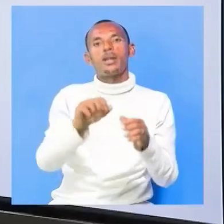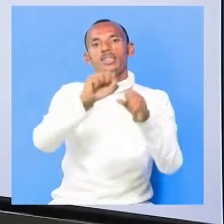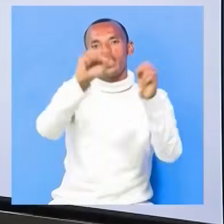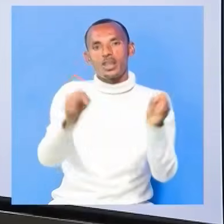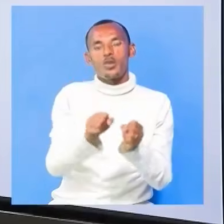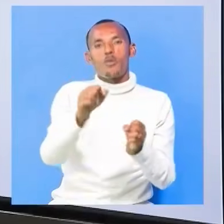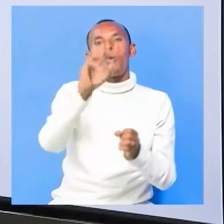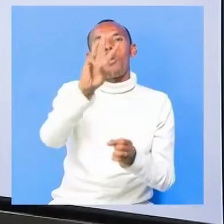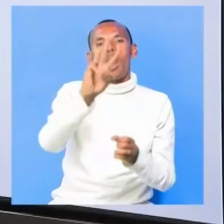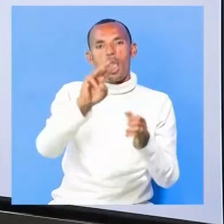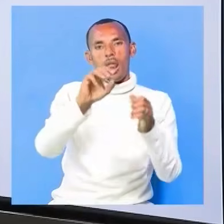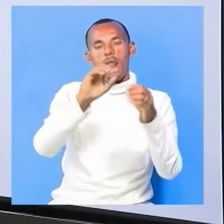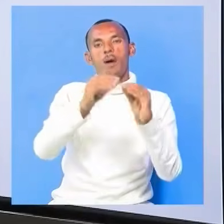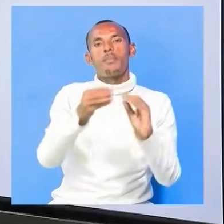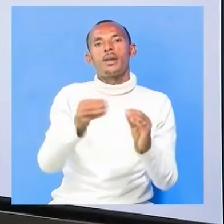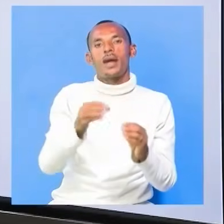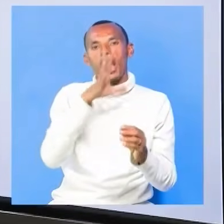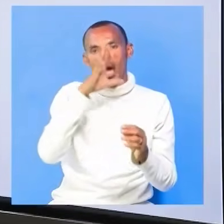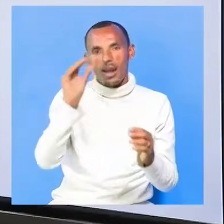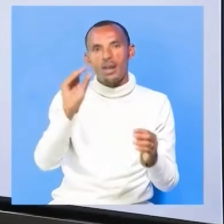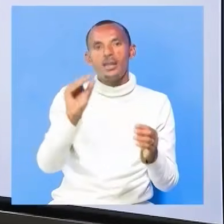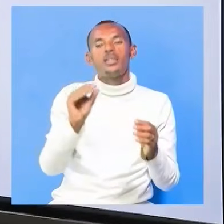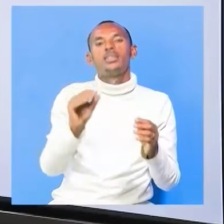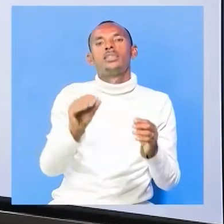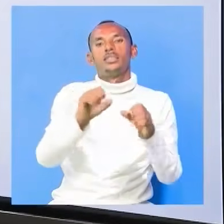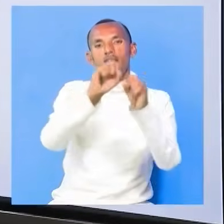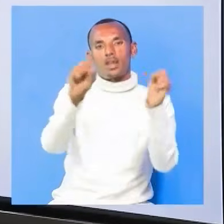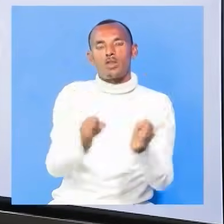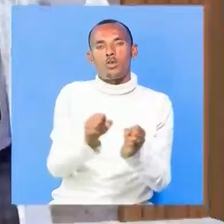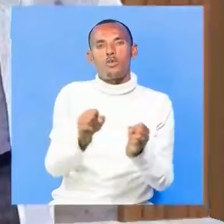whole numbers, and the set of